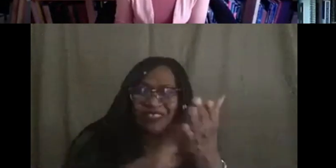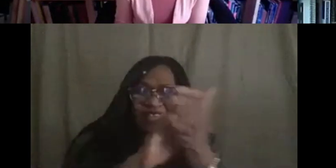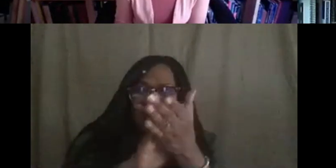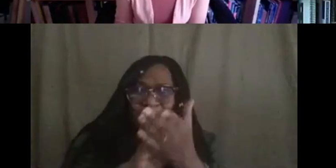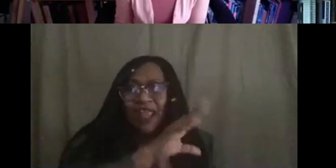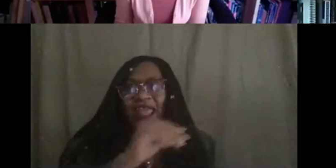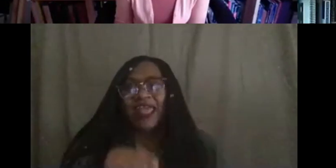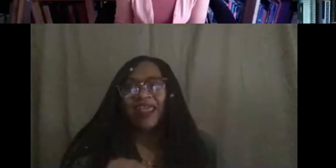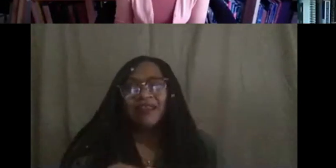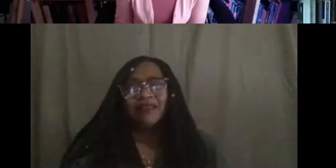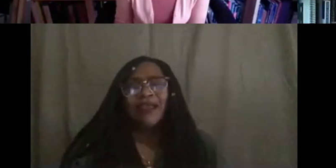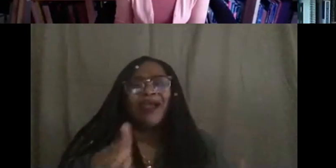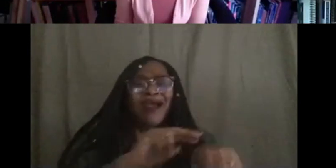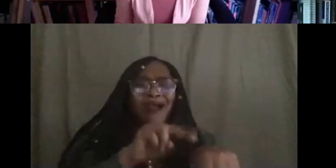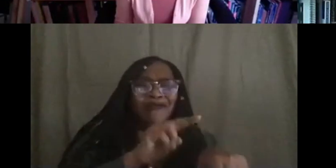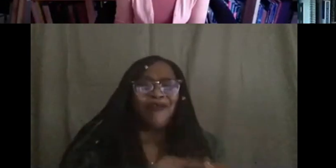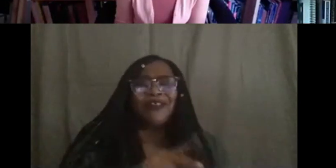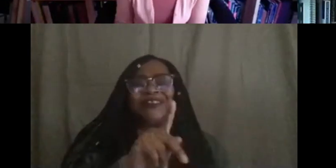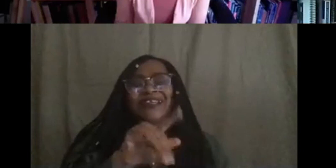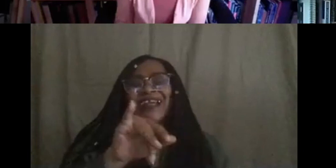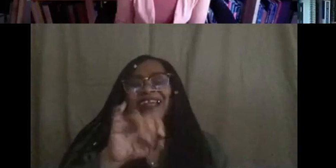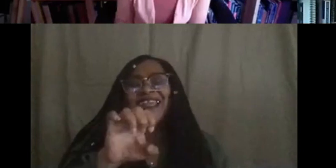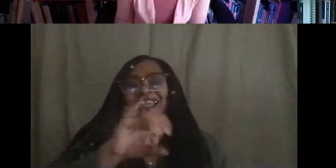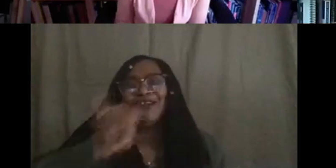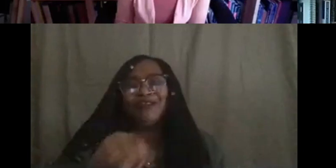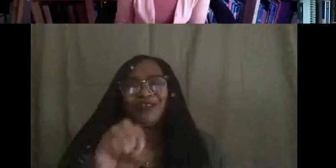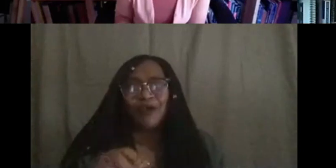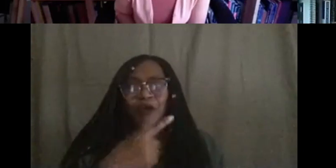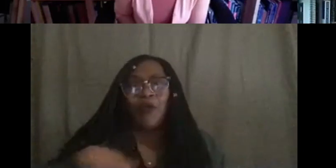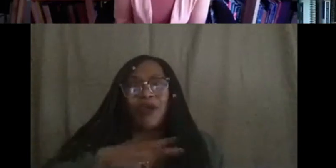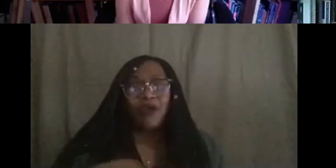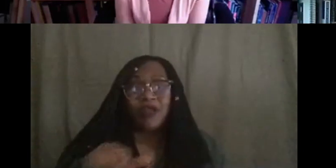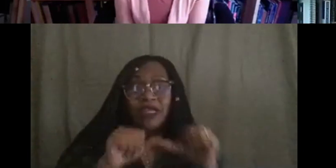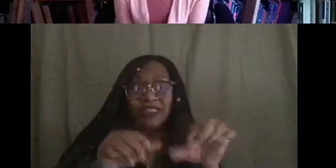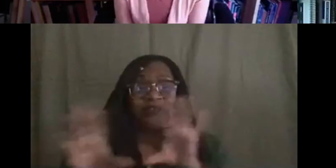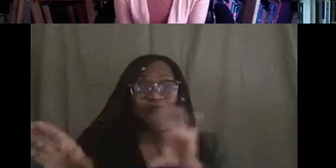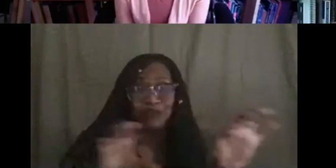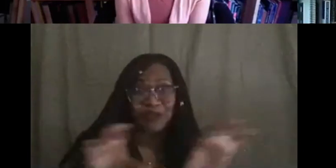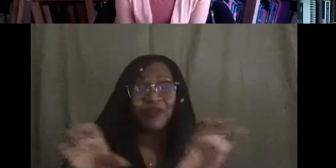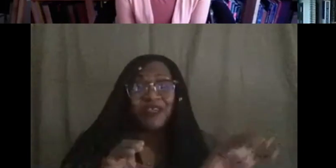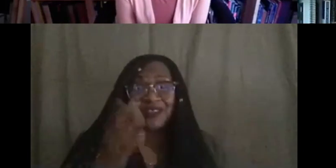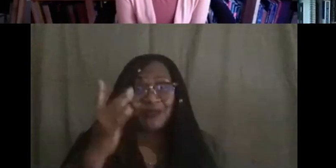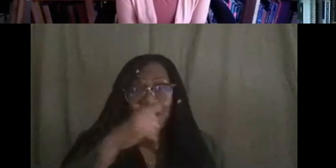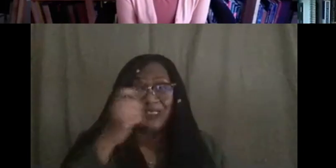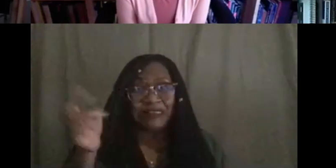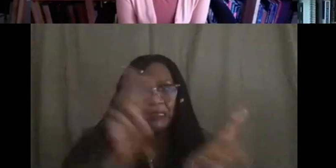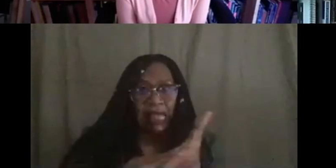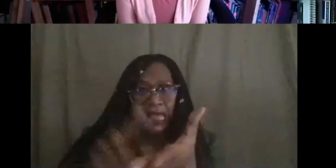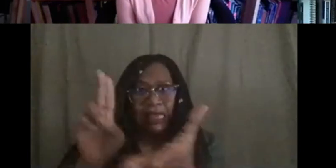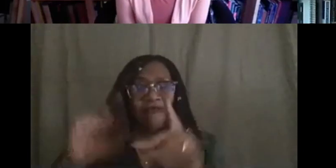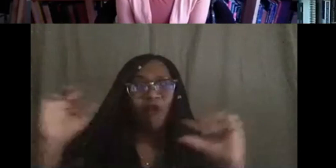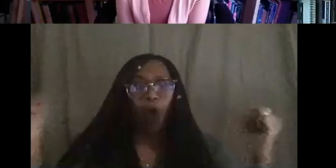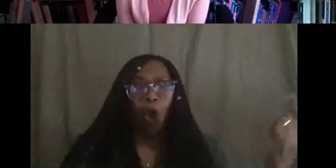Kijo, thank you for, you know, joining me. And Kijo and I are going to keep doing this. She's signed up for the whole thing, so she's not going